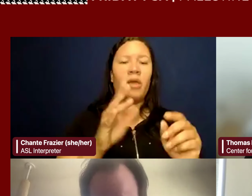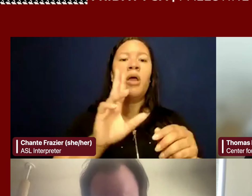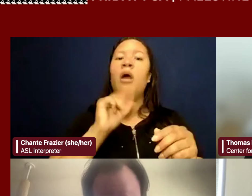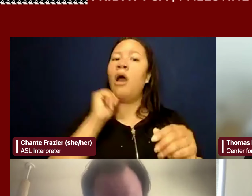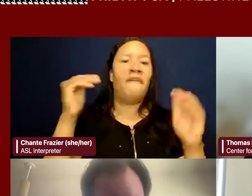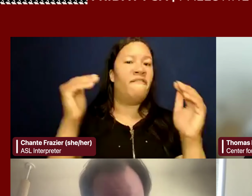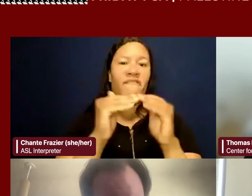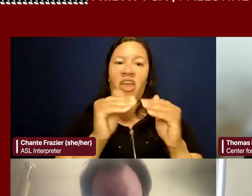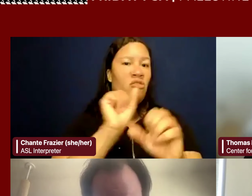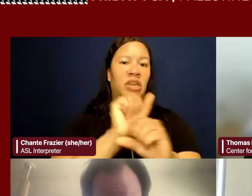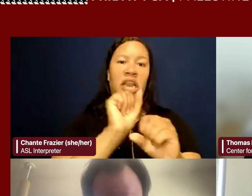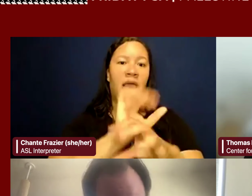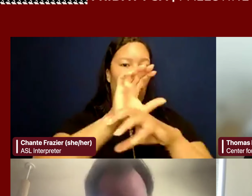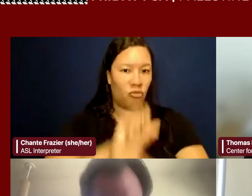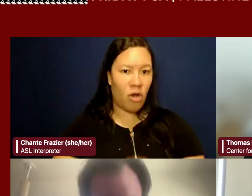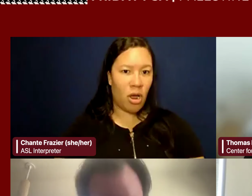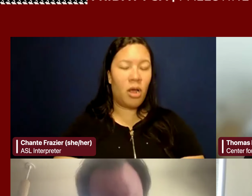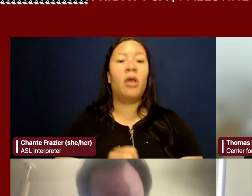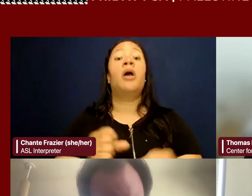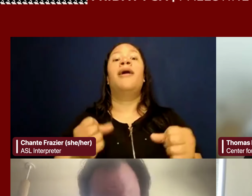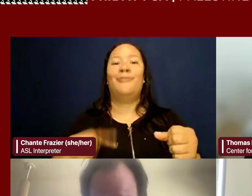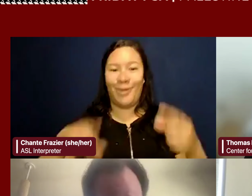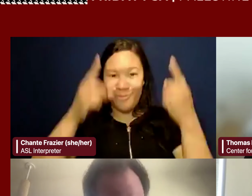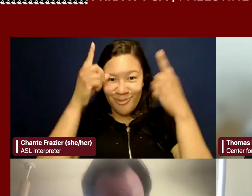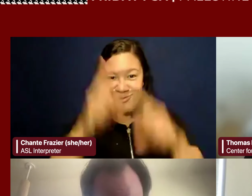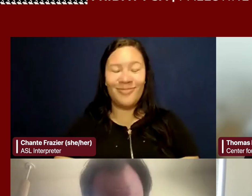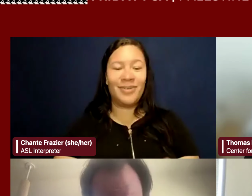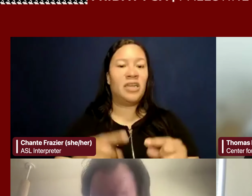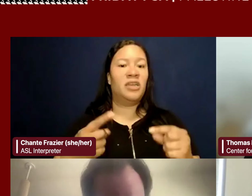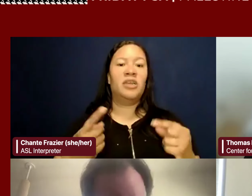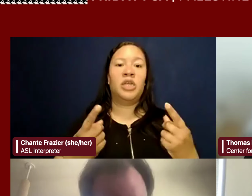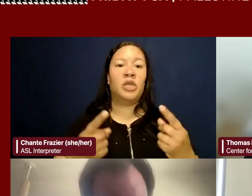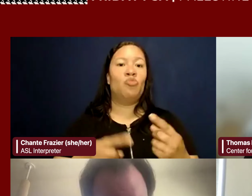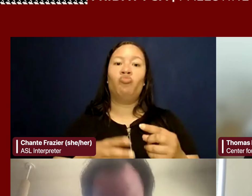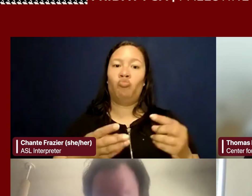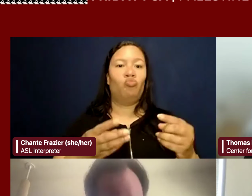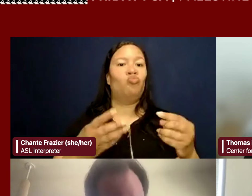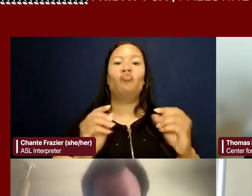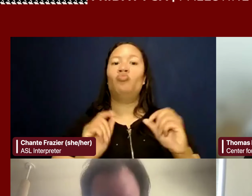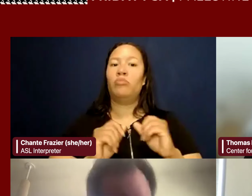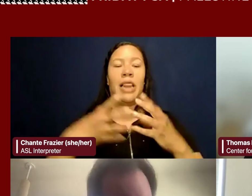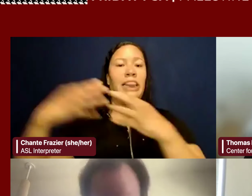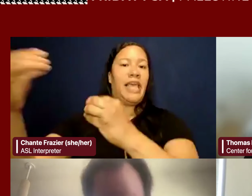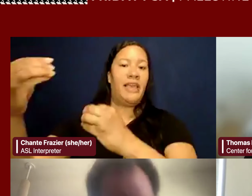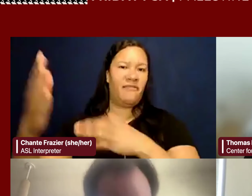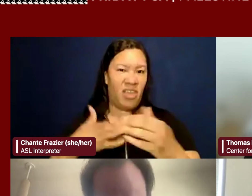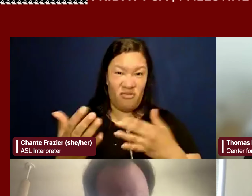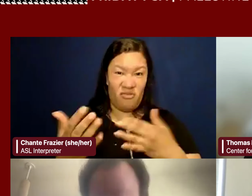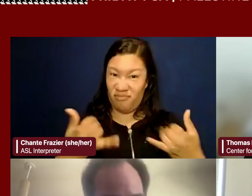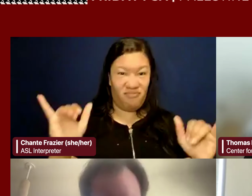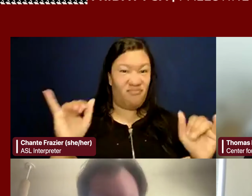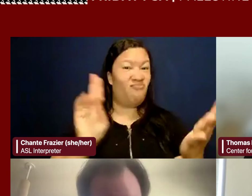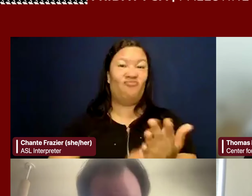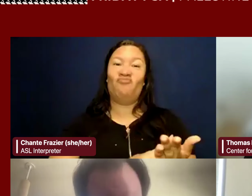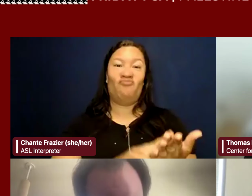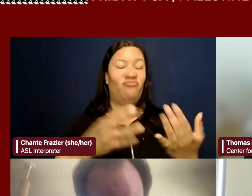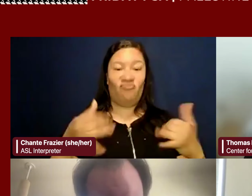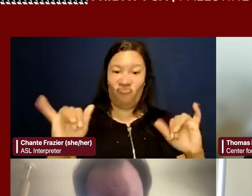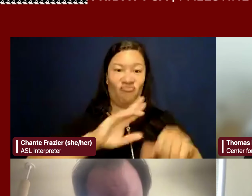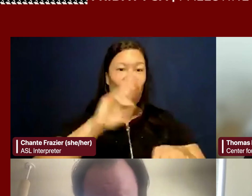way that we mobilize to walk out, even though we're still in contract, you know, still under our